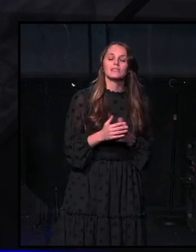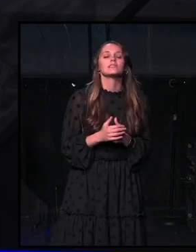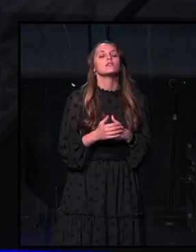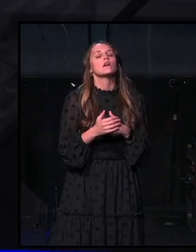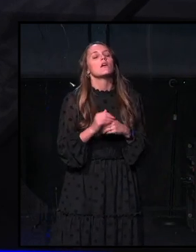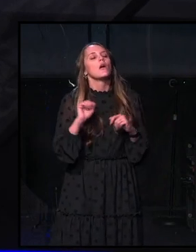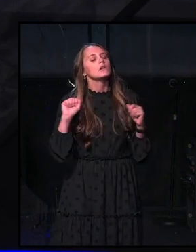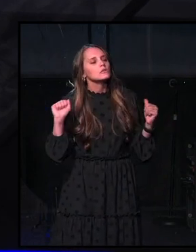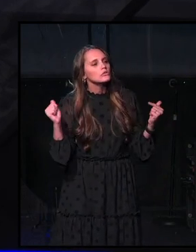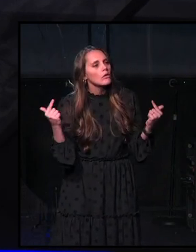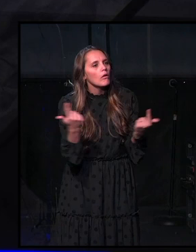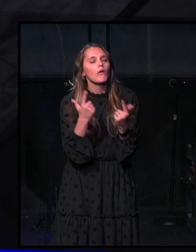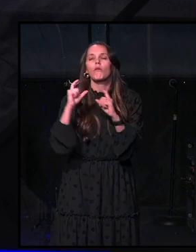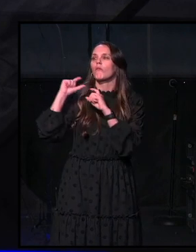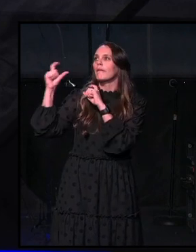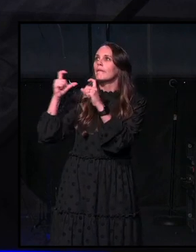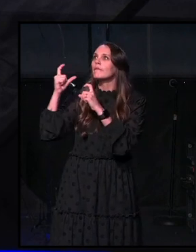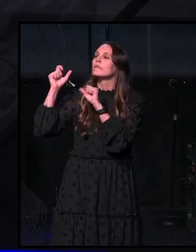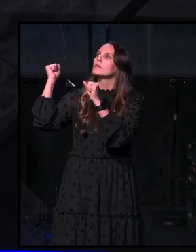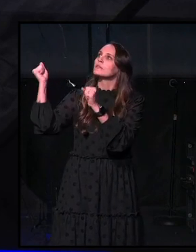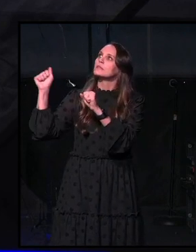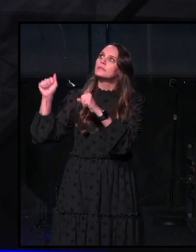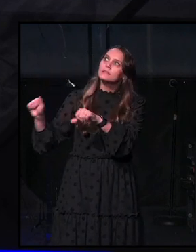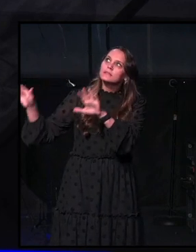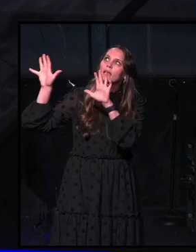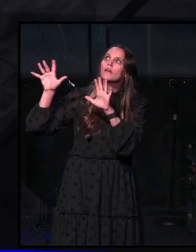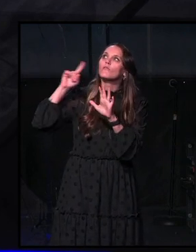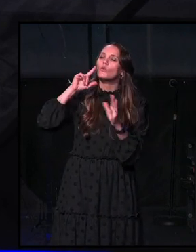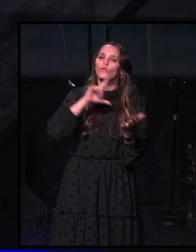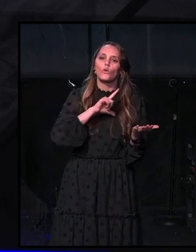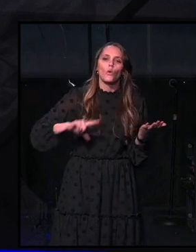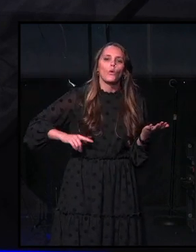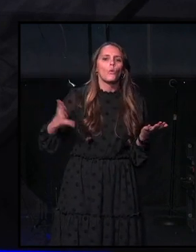all sacrifice to the Lord what He is due.